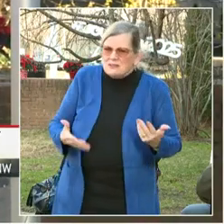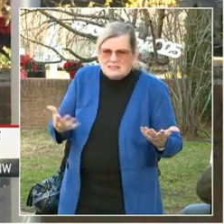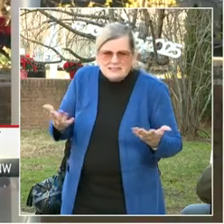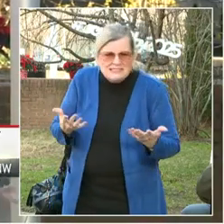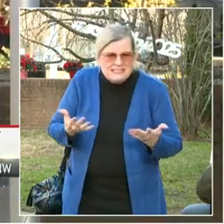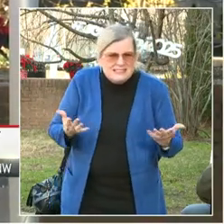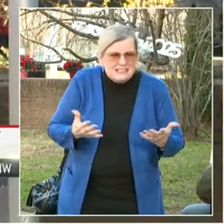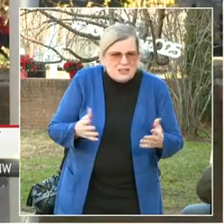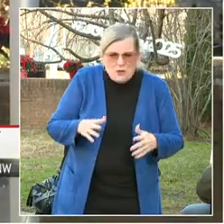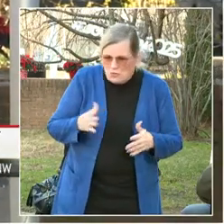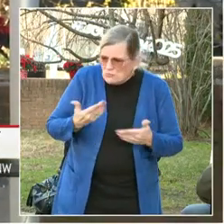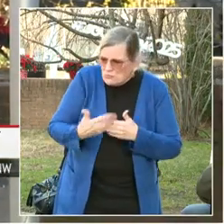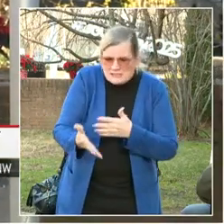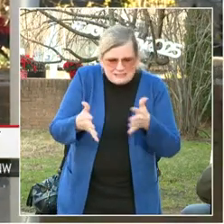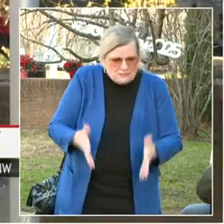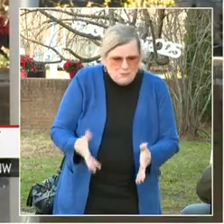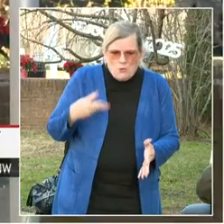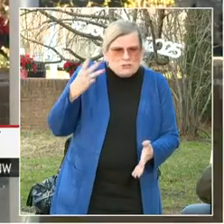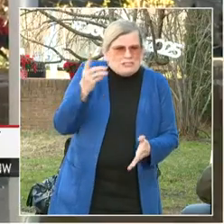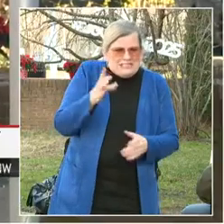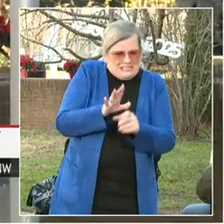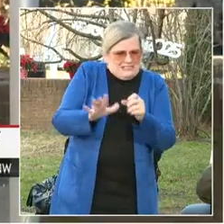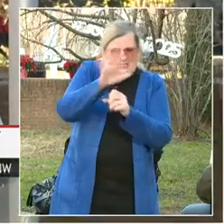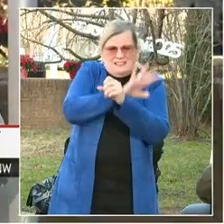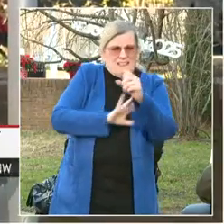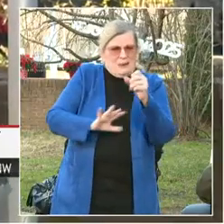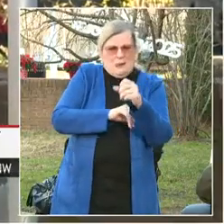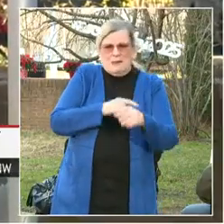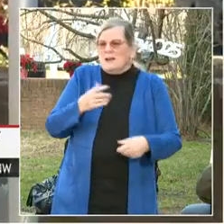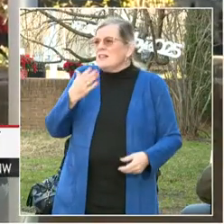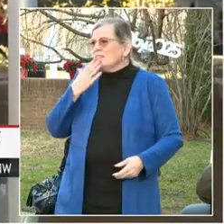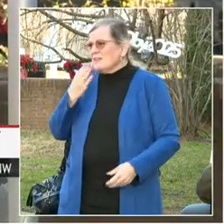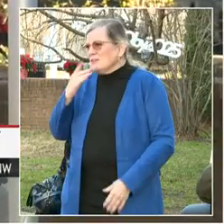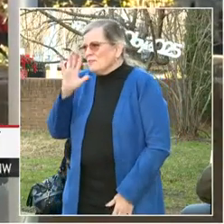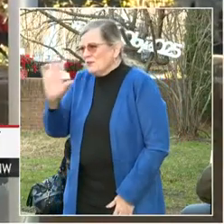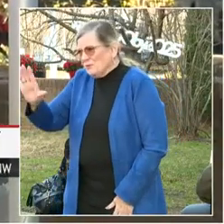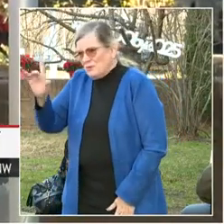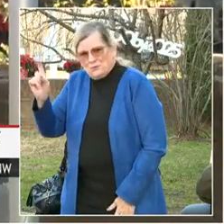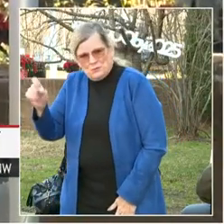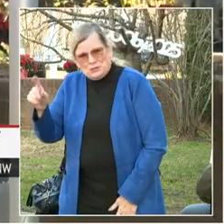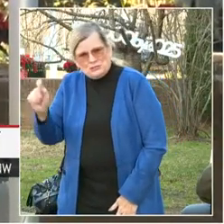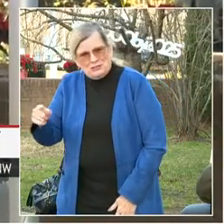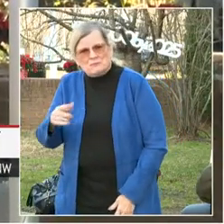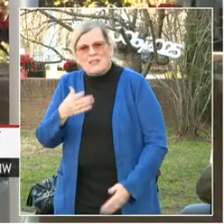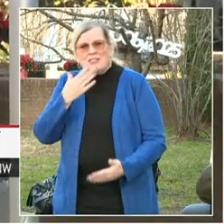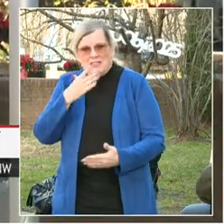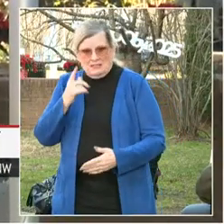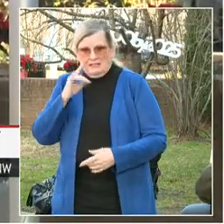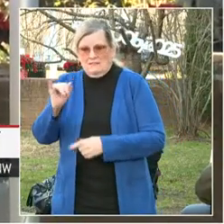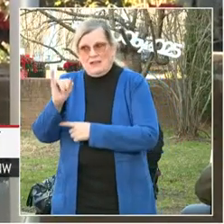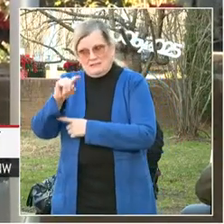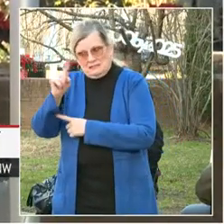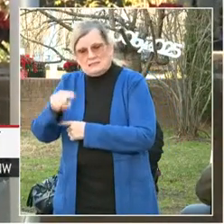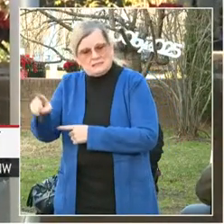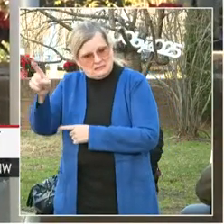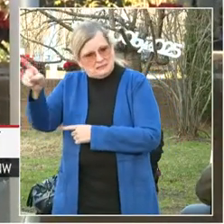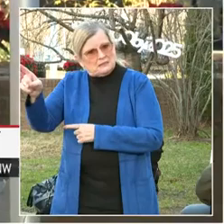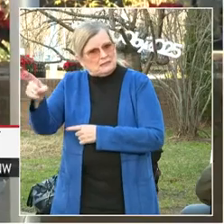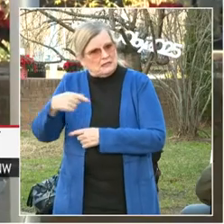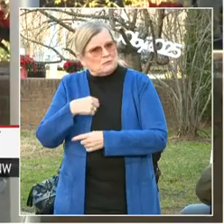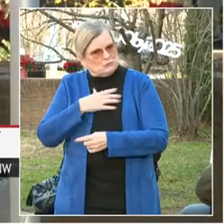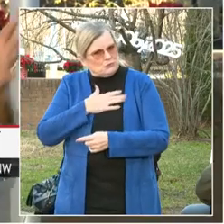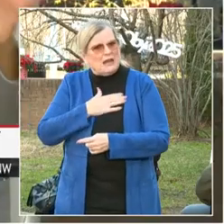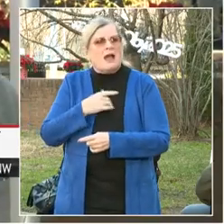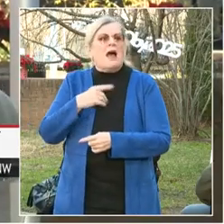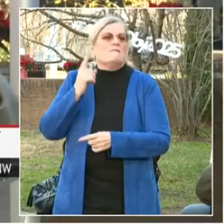Washington, D.C.? I got it. I understand your question, and I thank you for being specific about IZ. I've gotten some feedback